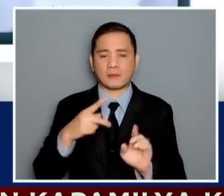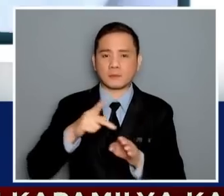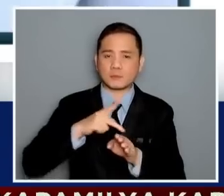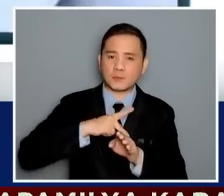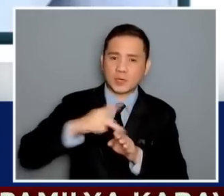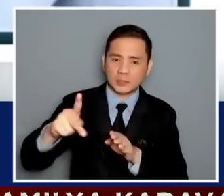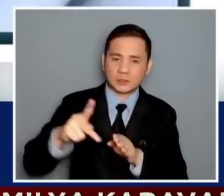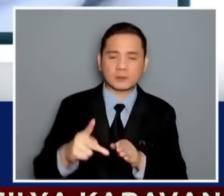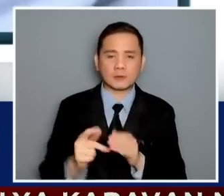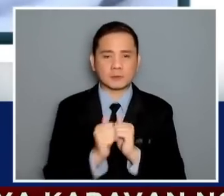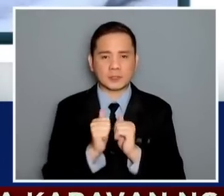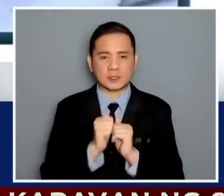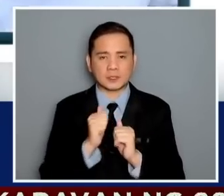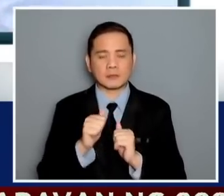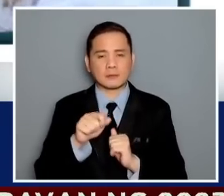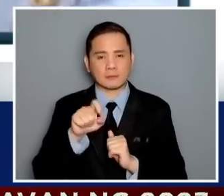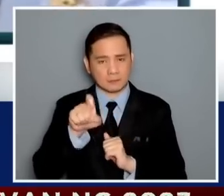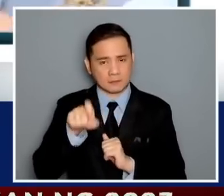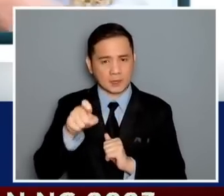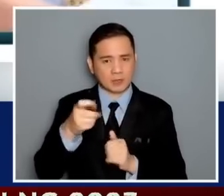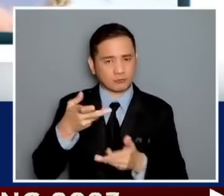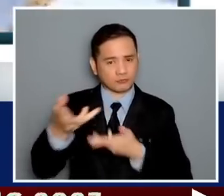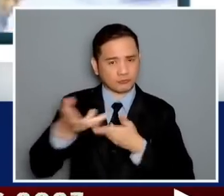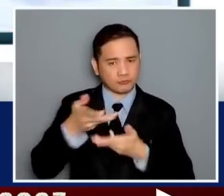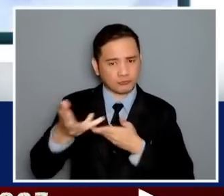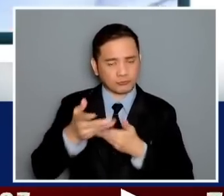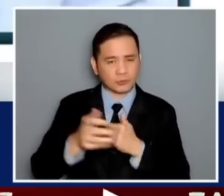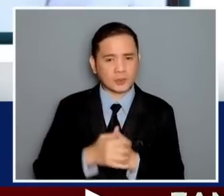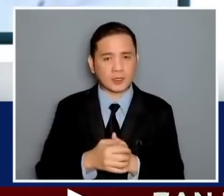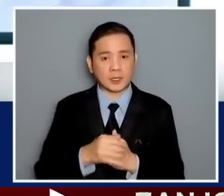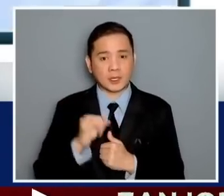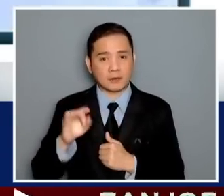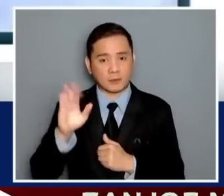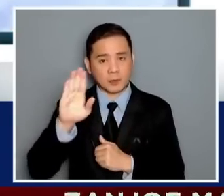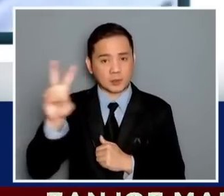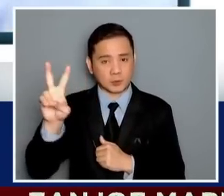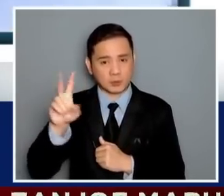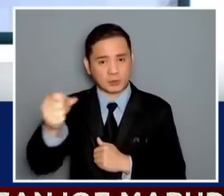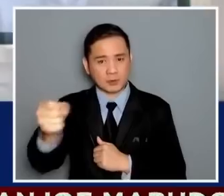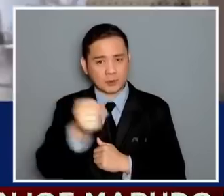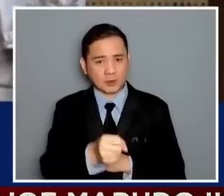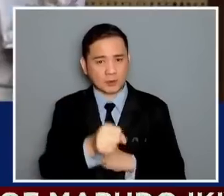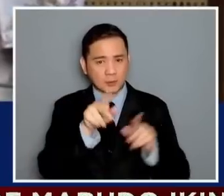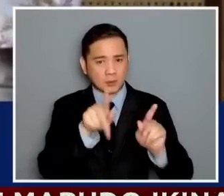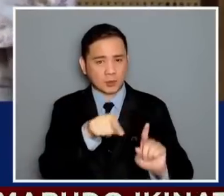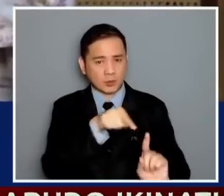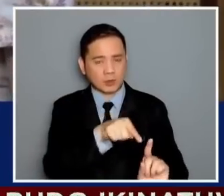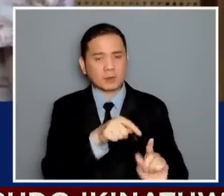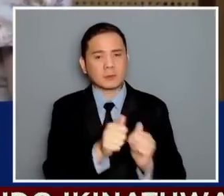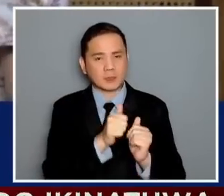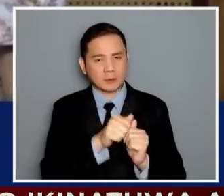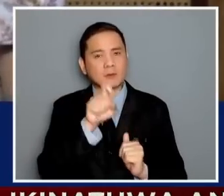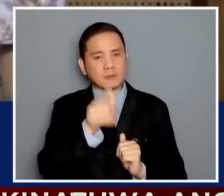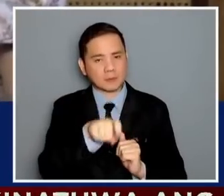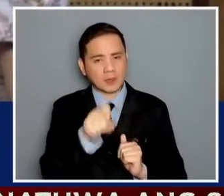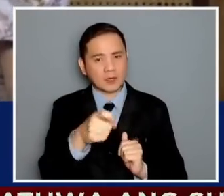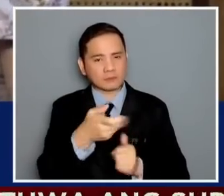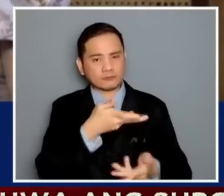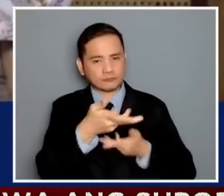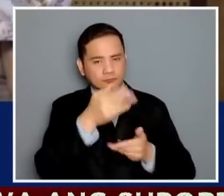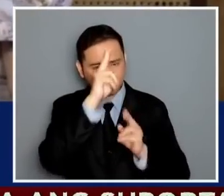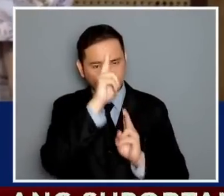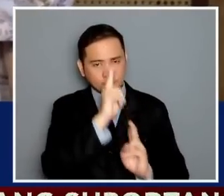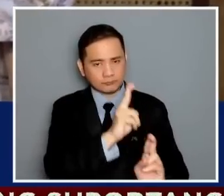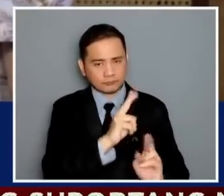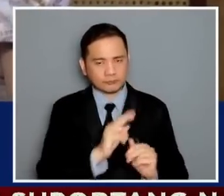are going to deal with whoever is designated by the President as National Security Advisor. Tumanggi nang magpaunlak ng panayam